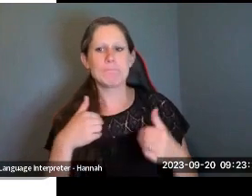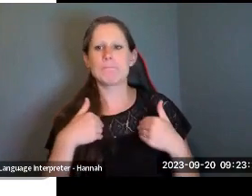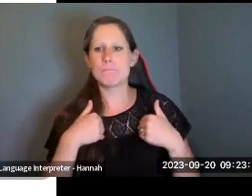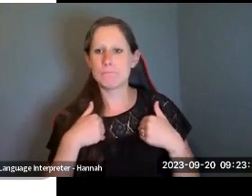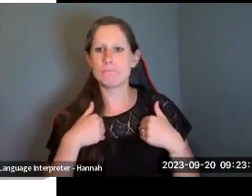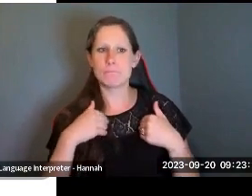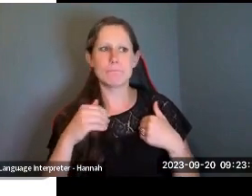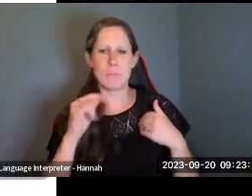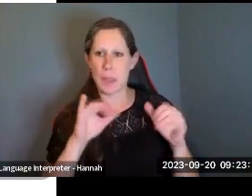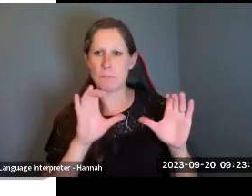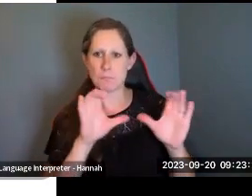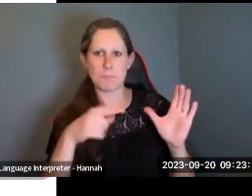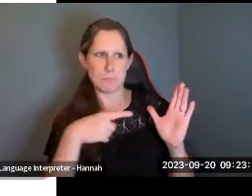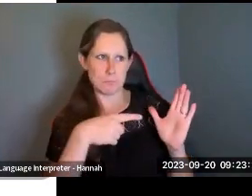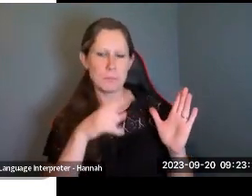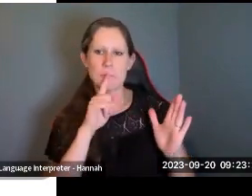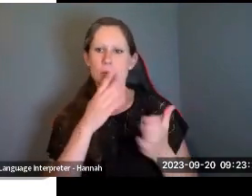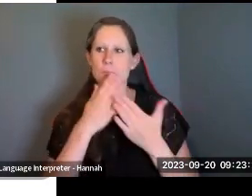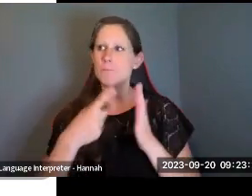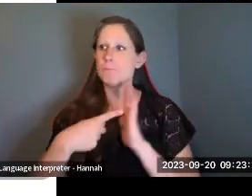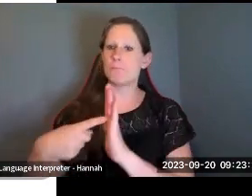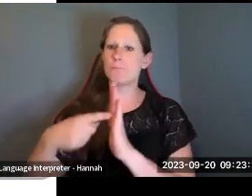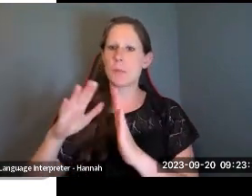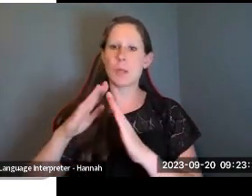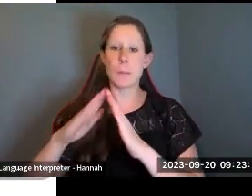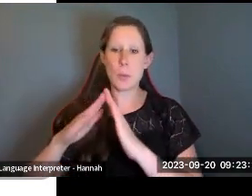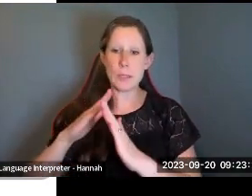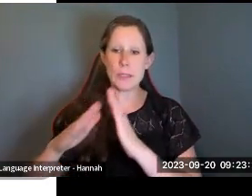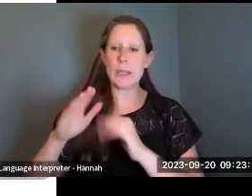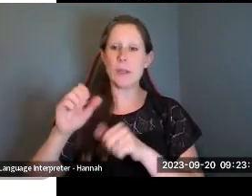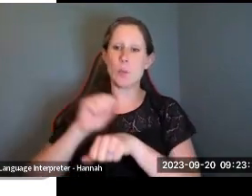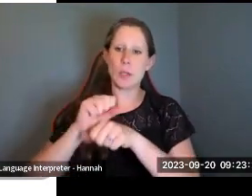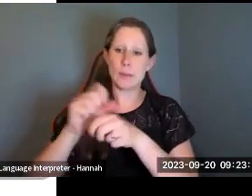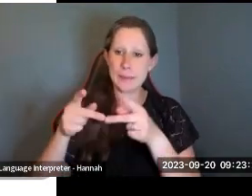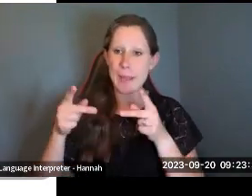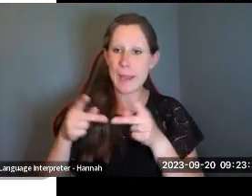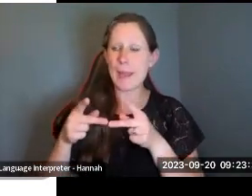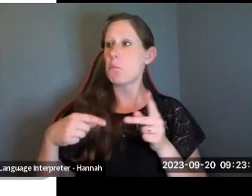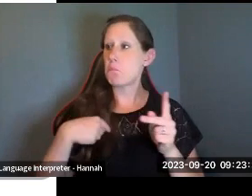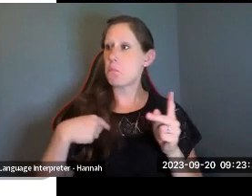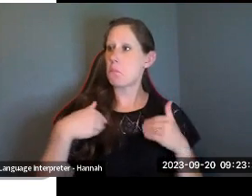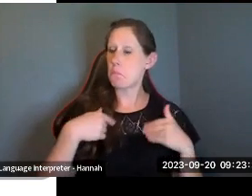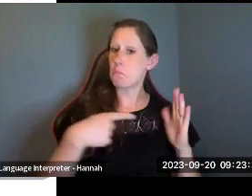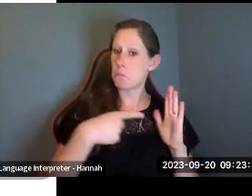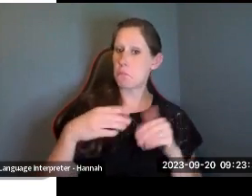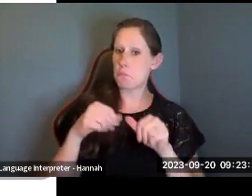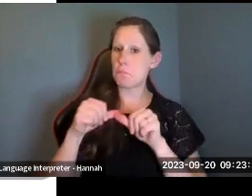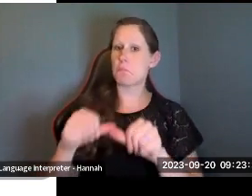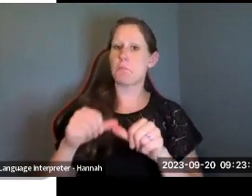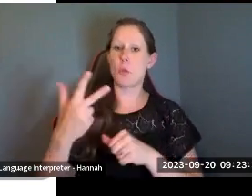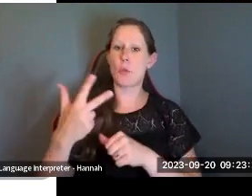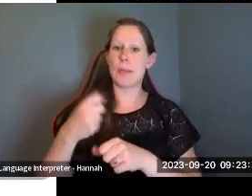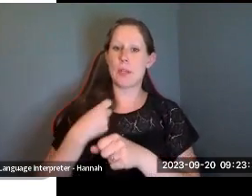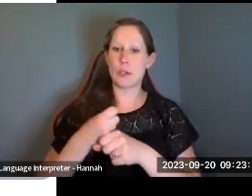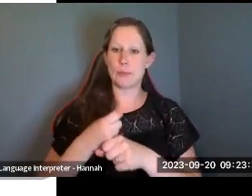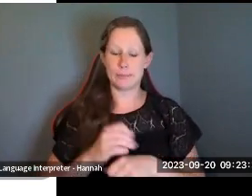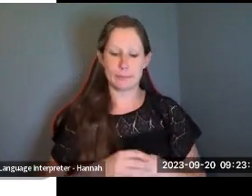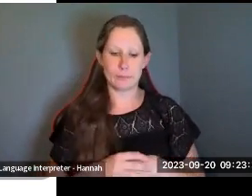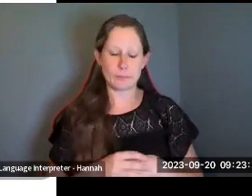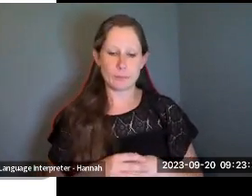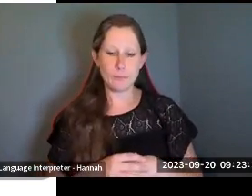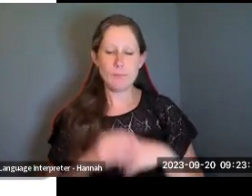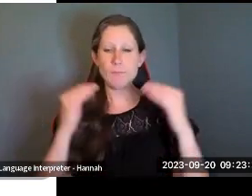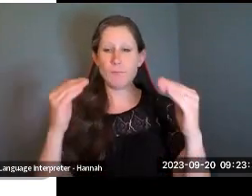recognize that in your community, in your workplace, whatever that might be. But we also offer